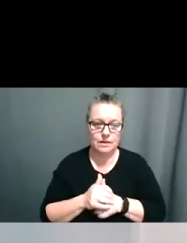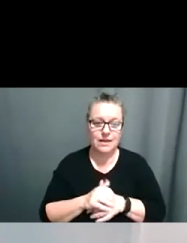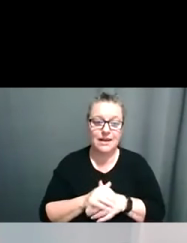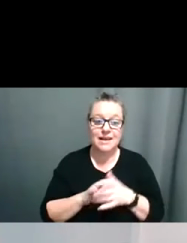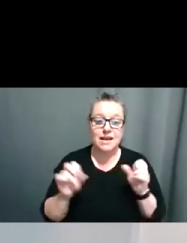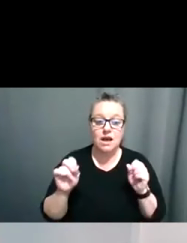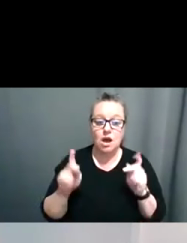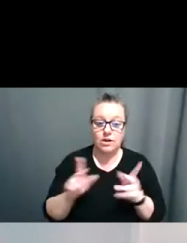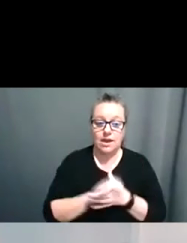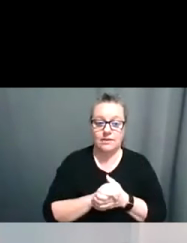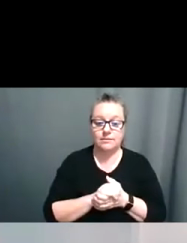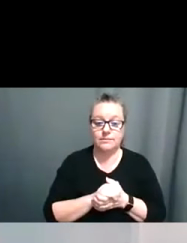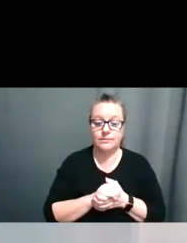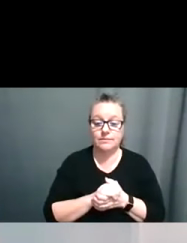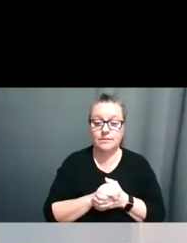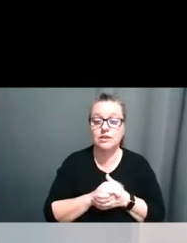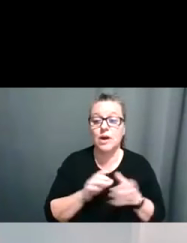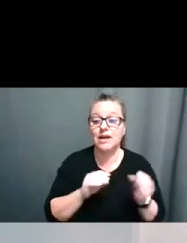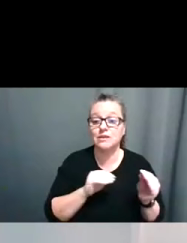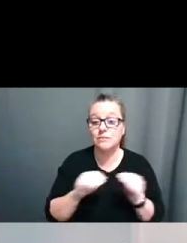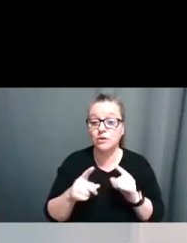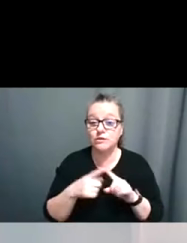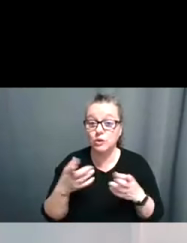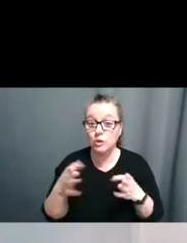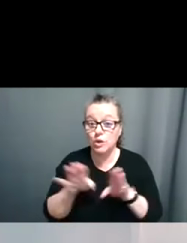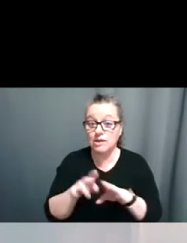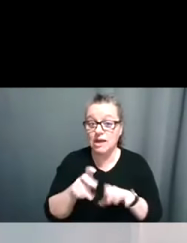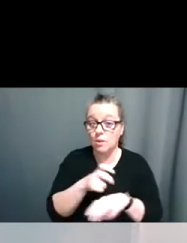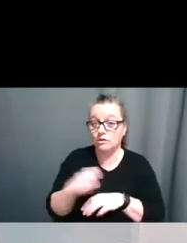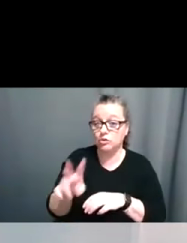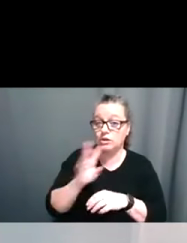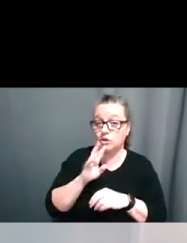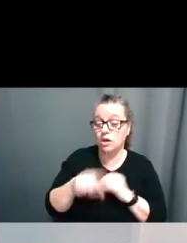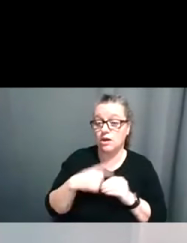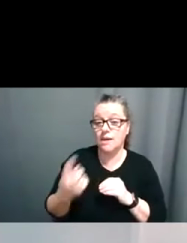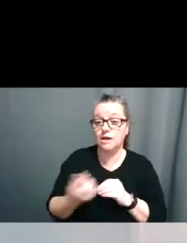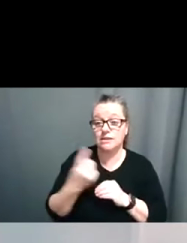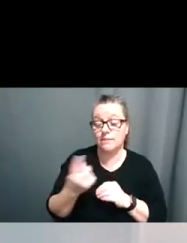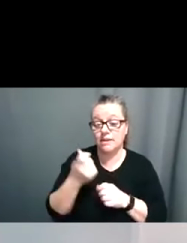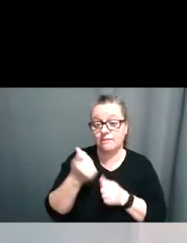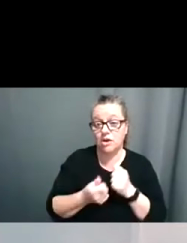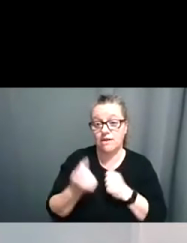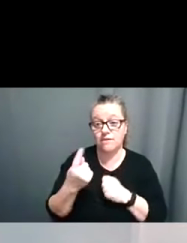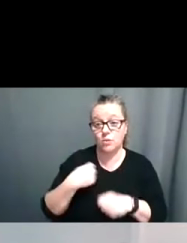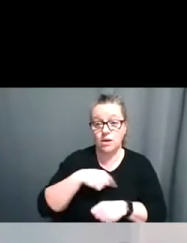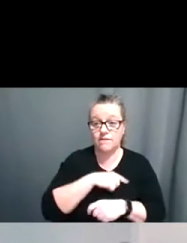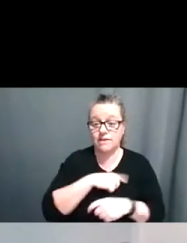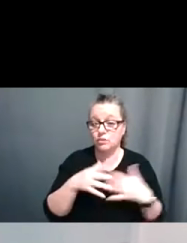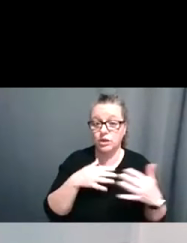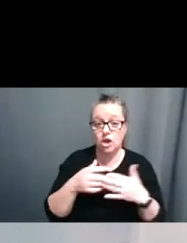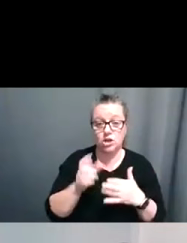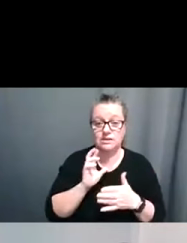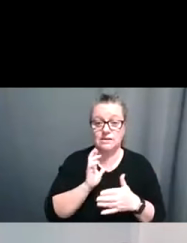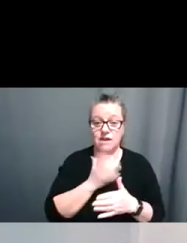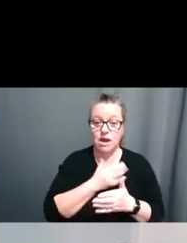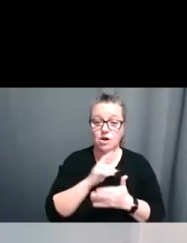Okay, as we move toward our closure, I just want to switch gears to talk about something that for every single one of us, regardless of our role,